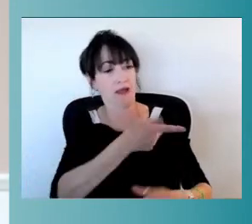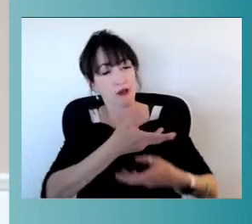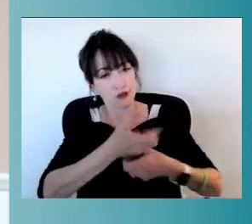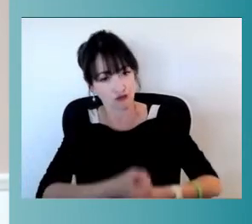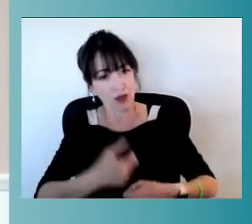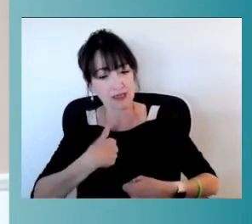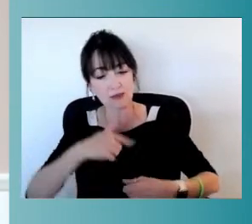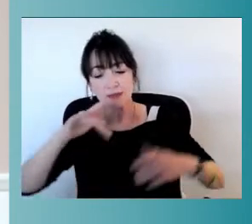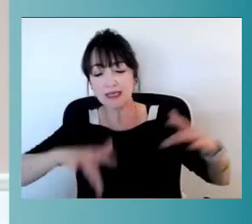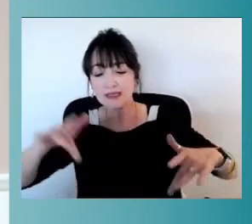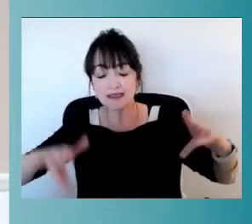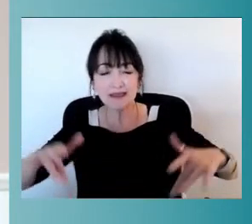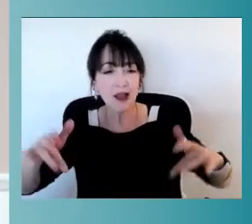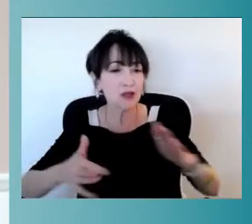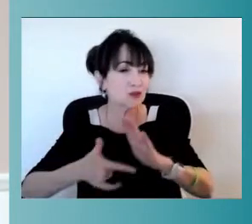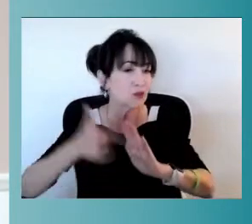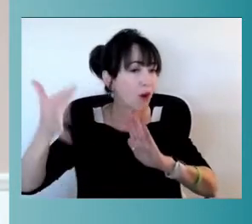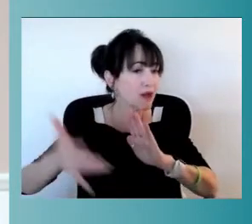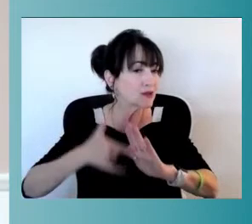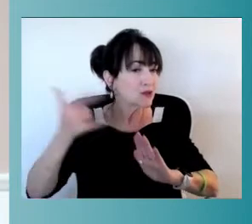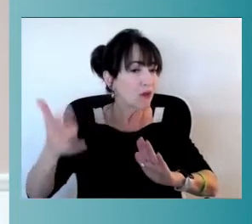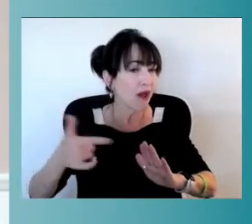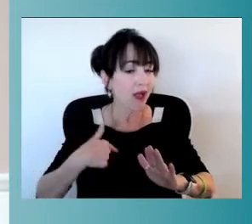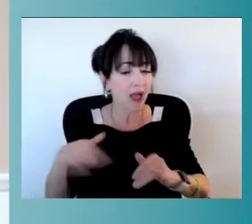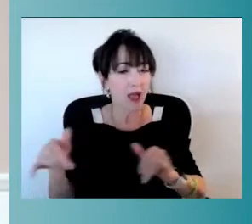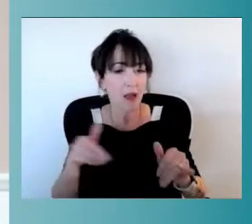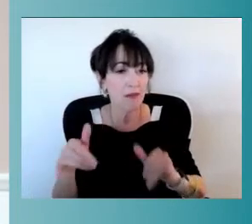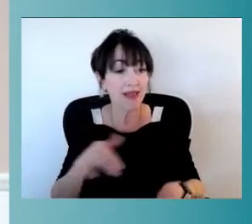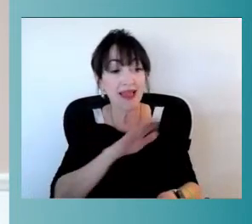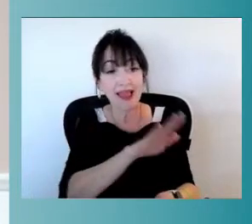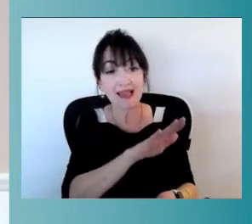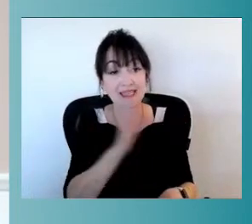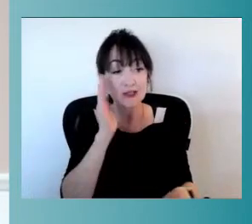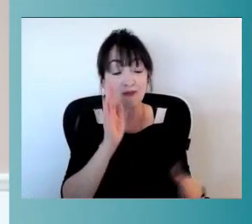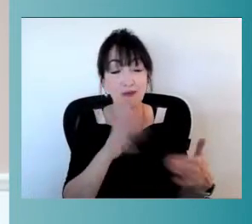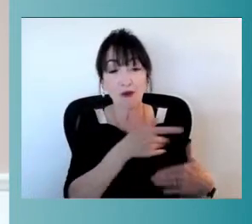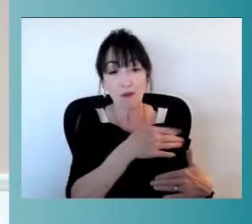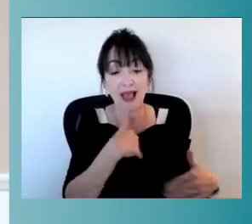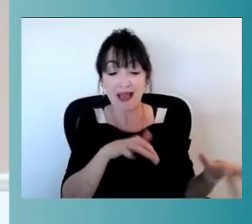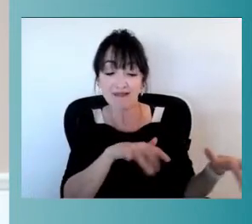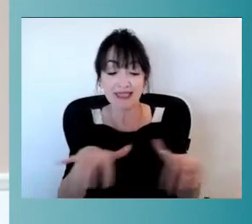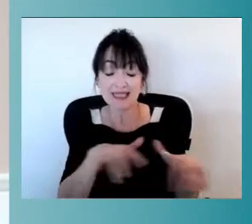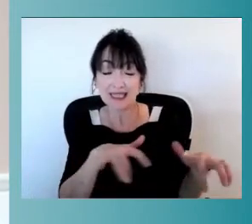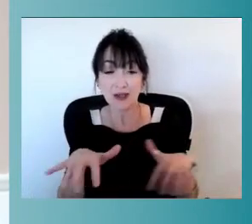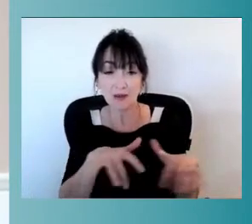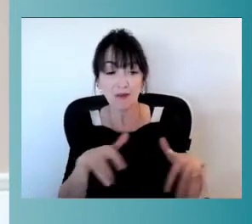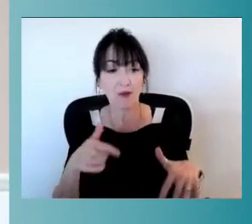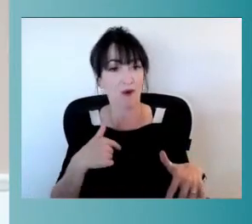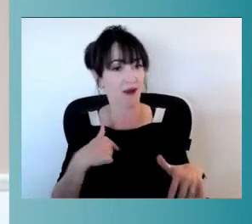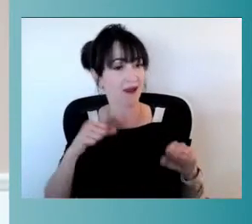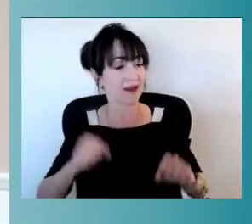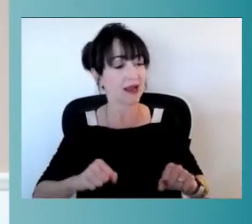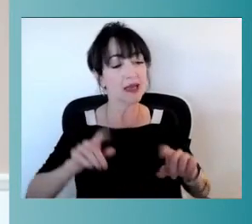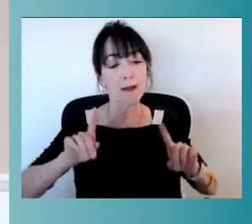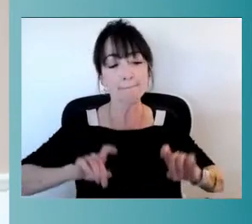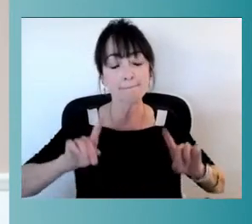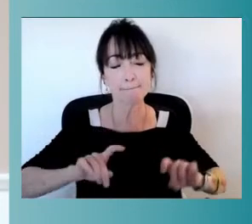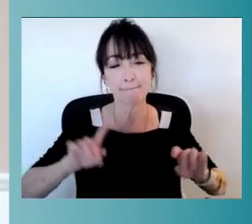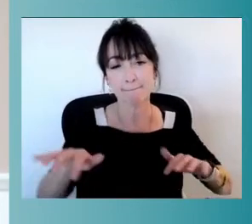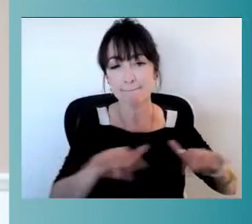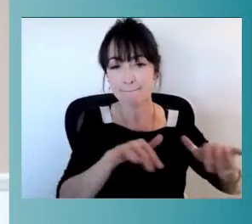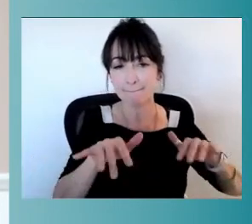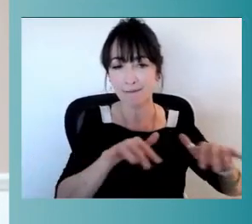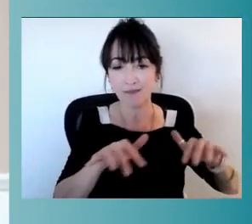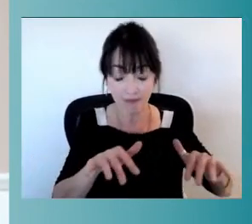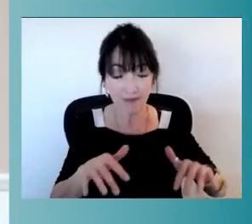it every once in a while here and there. And you know, he had a keyboard in his room, so I got to play on that and touch on that all the time. When I got to age